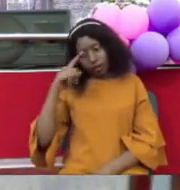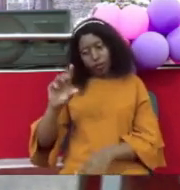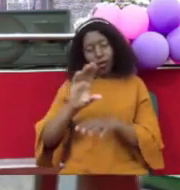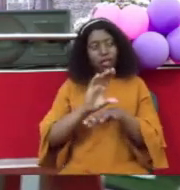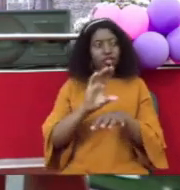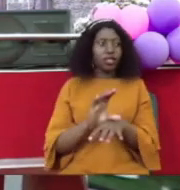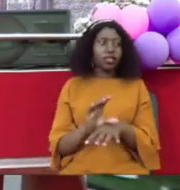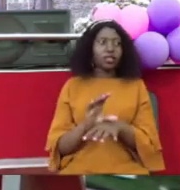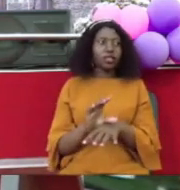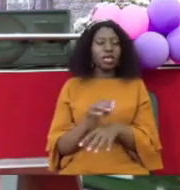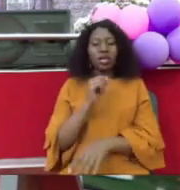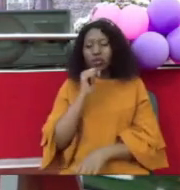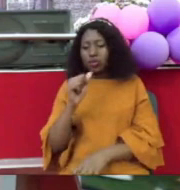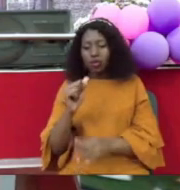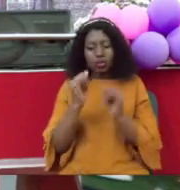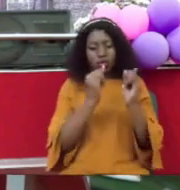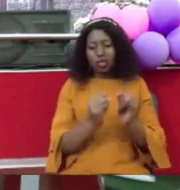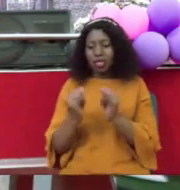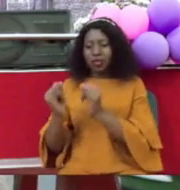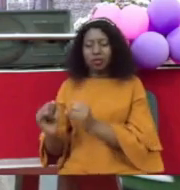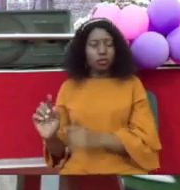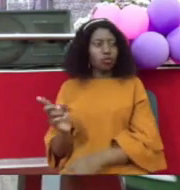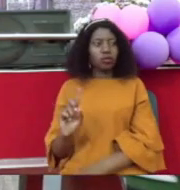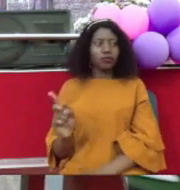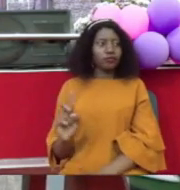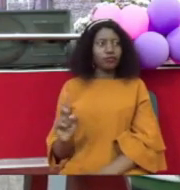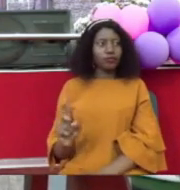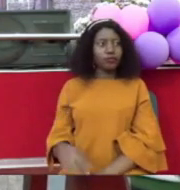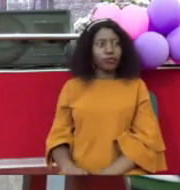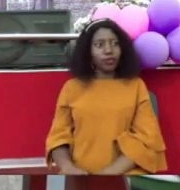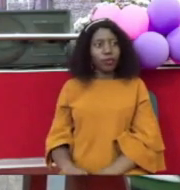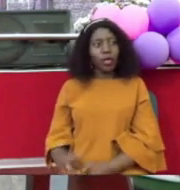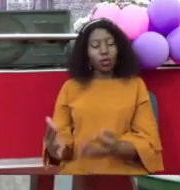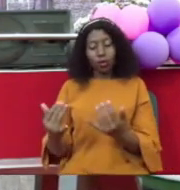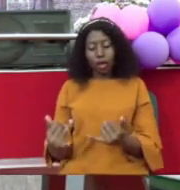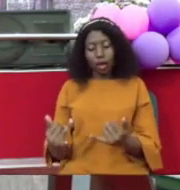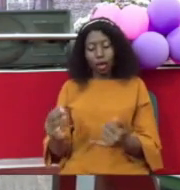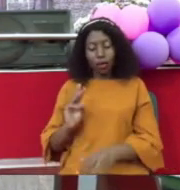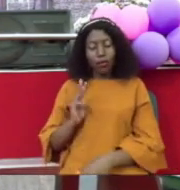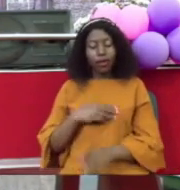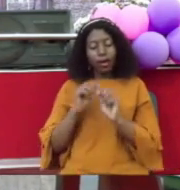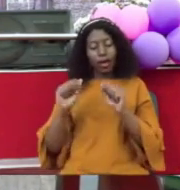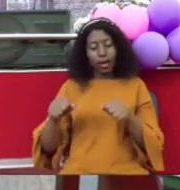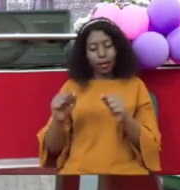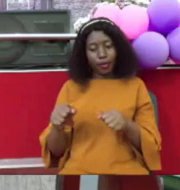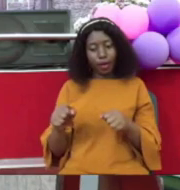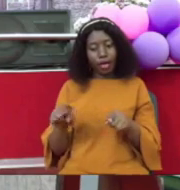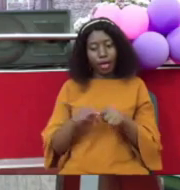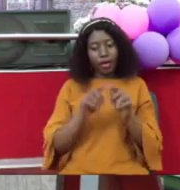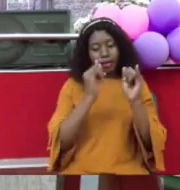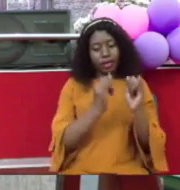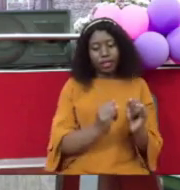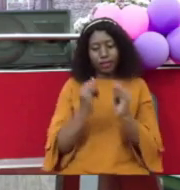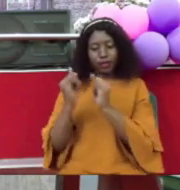was not written to individuals. Kuandikiwa watu. So we are able, as individuals, to be able to get